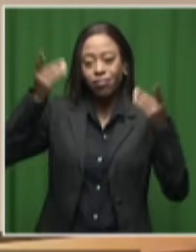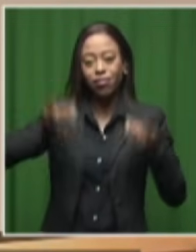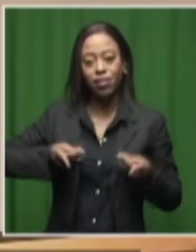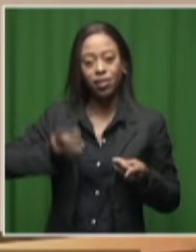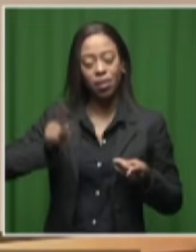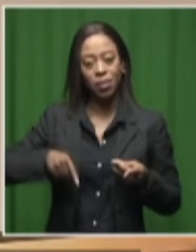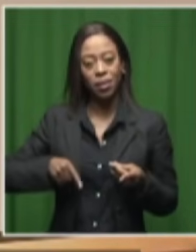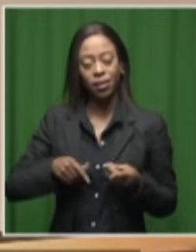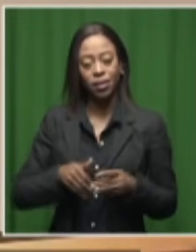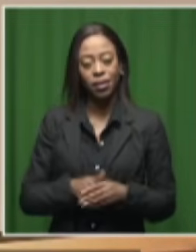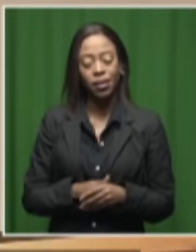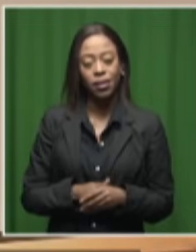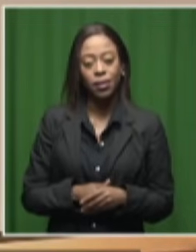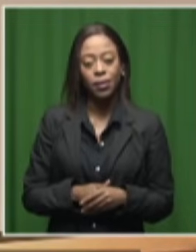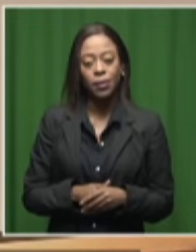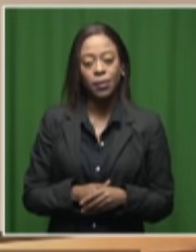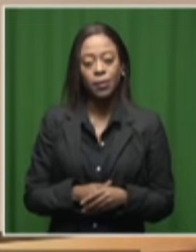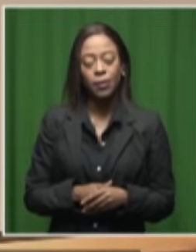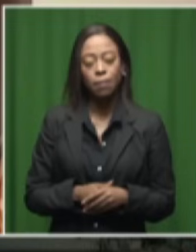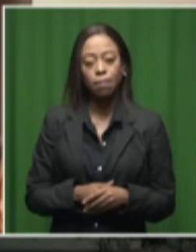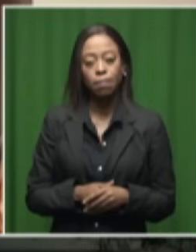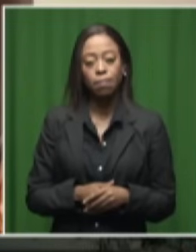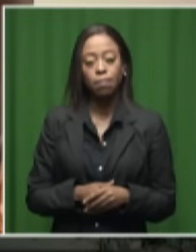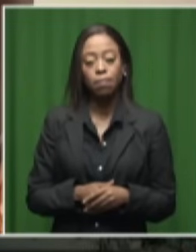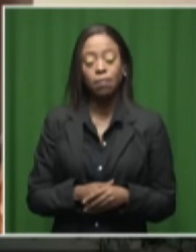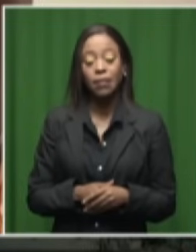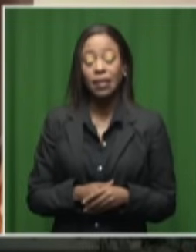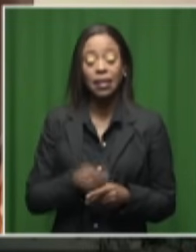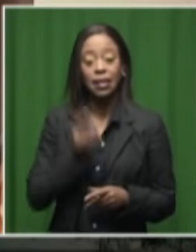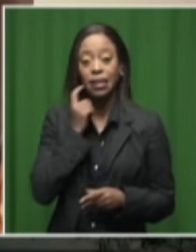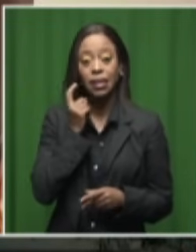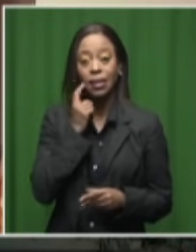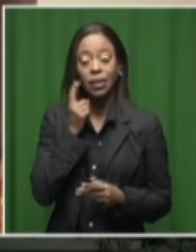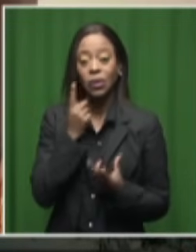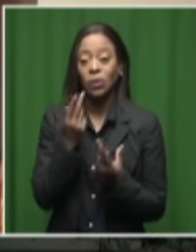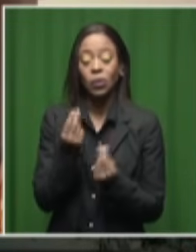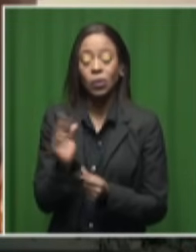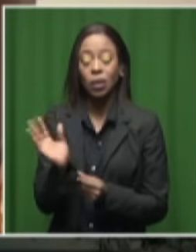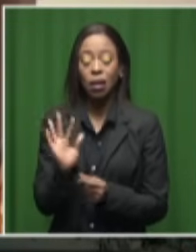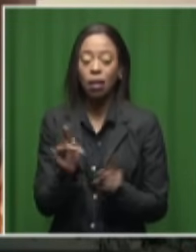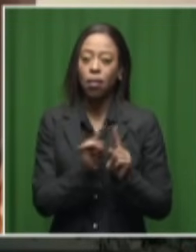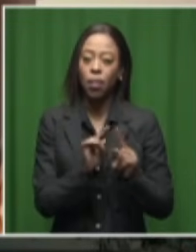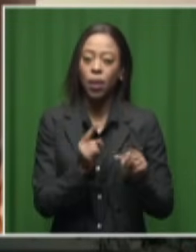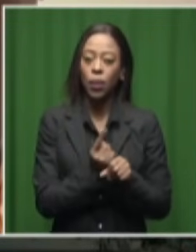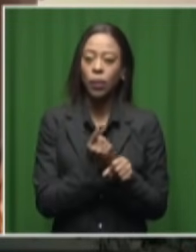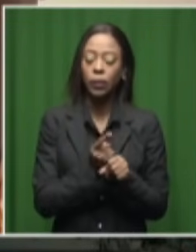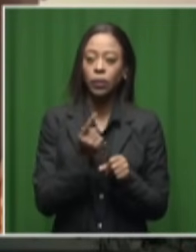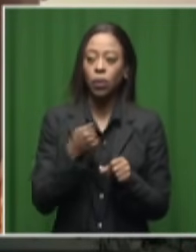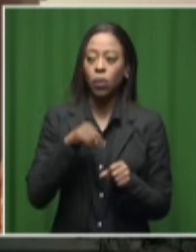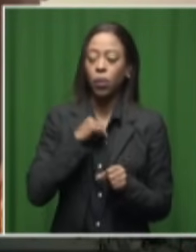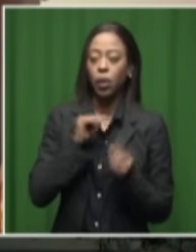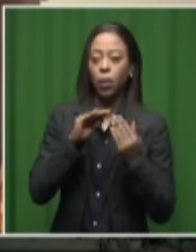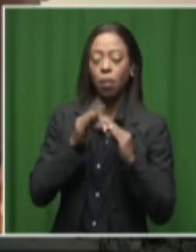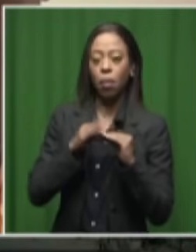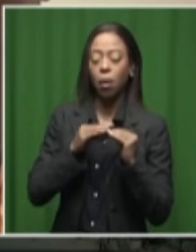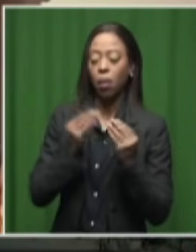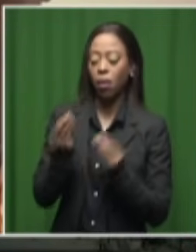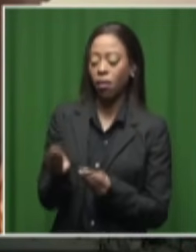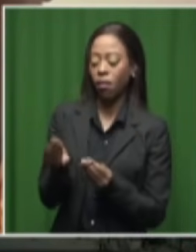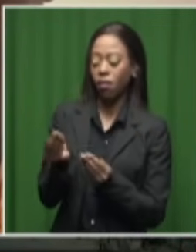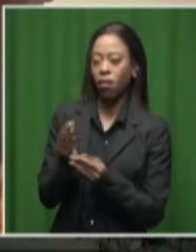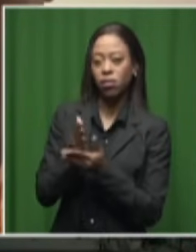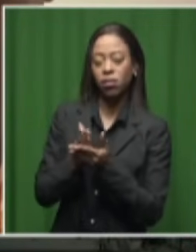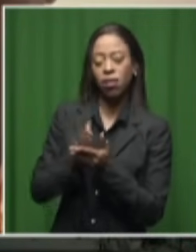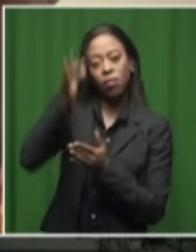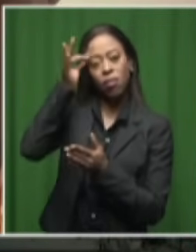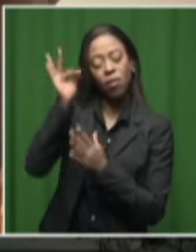that we've got to make. And tough choices on the one hand, but, as the lay public looking on, you look at some of these